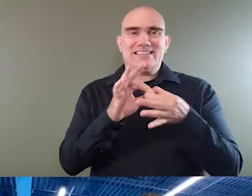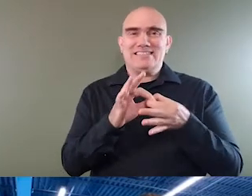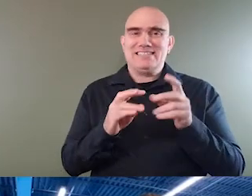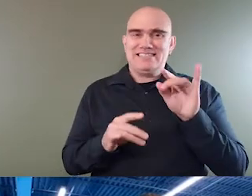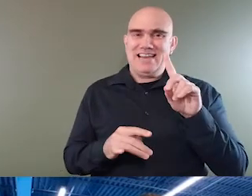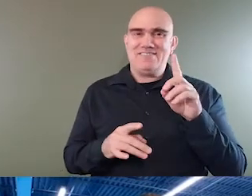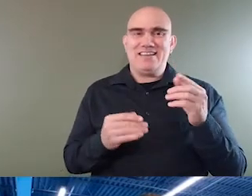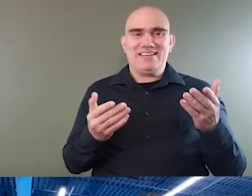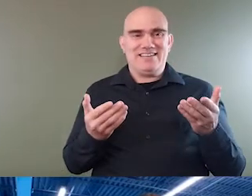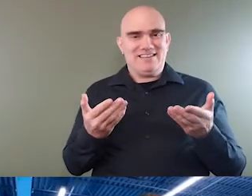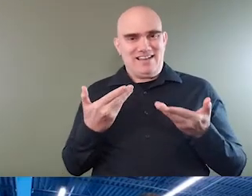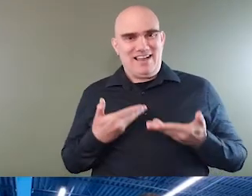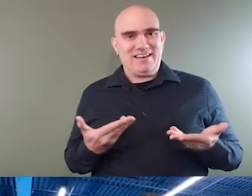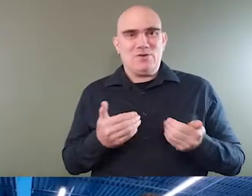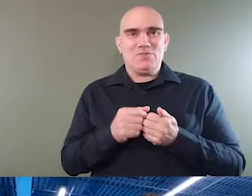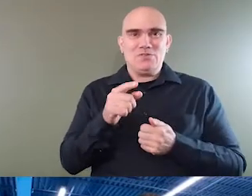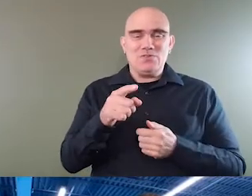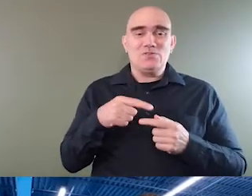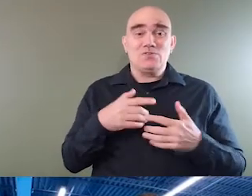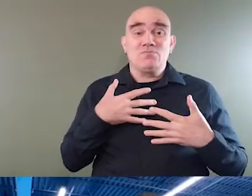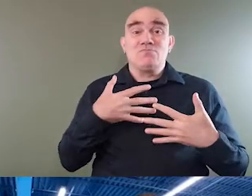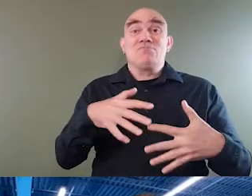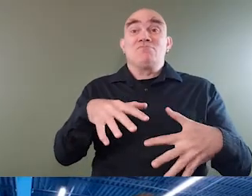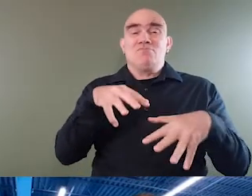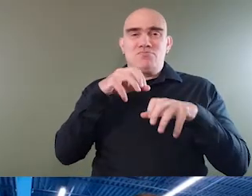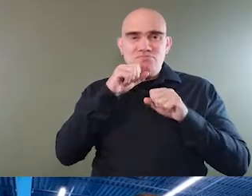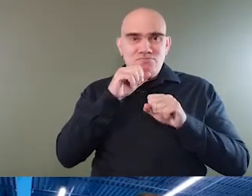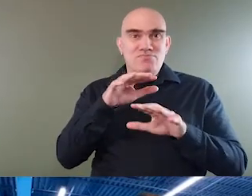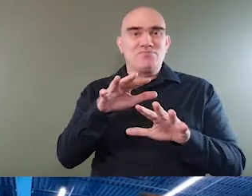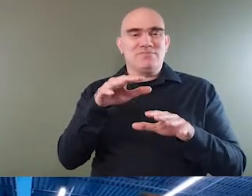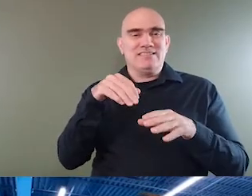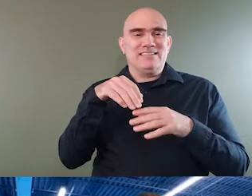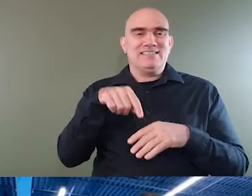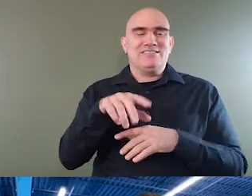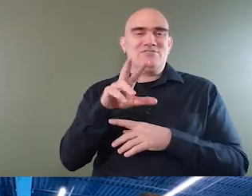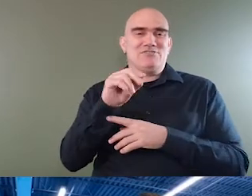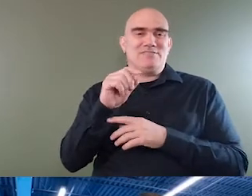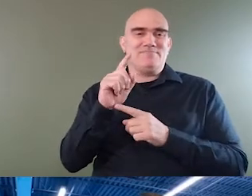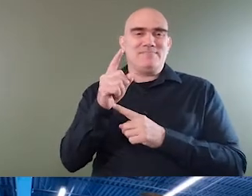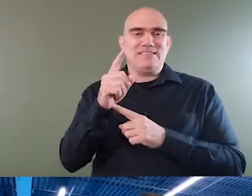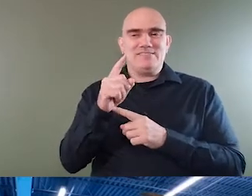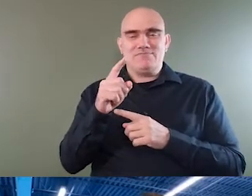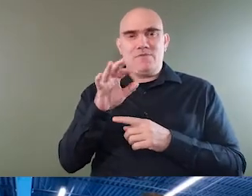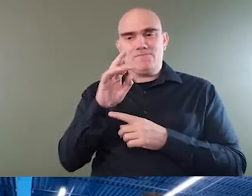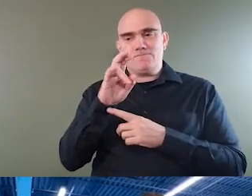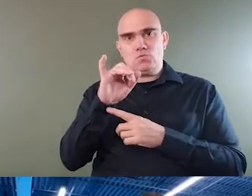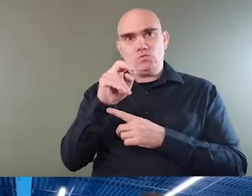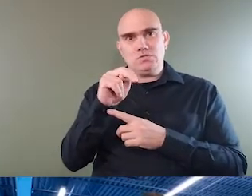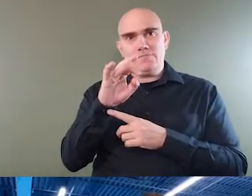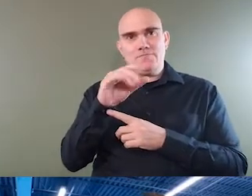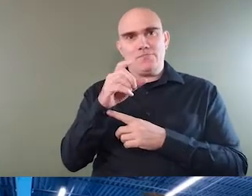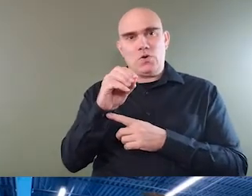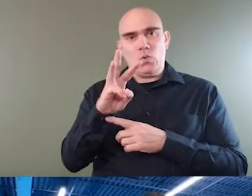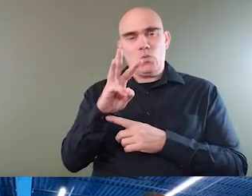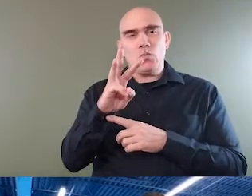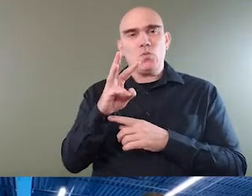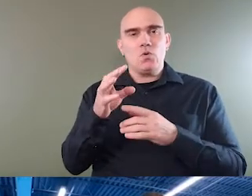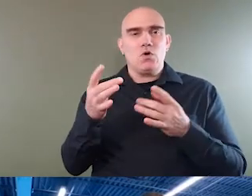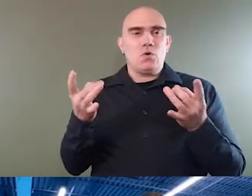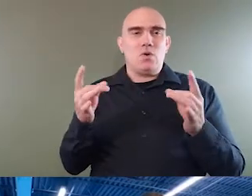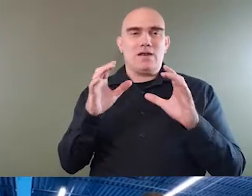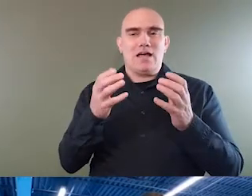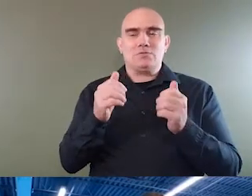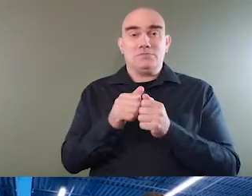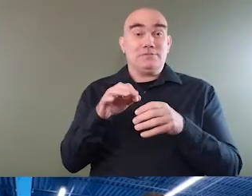David and I, with you to breathe and to flow in this 30-minute fusion flow yoga class with